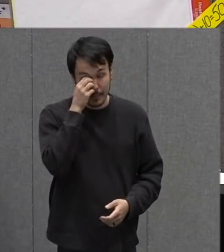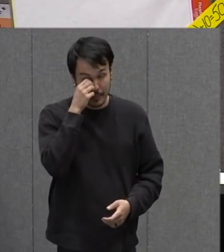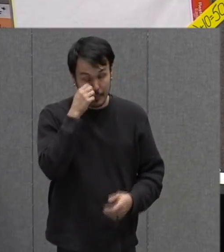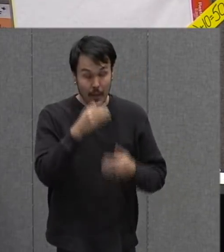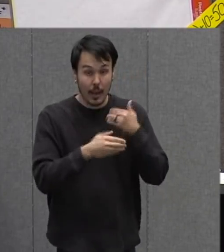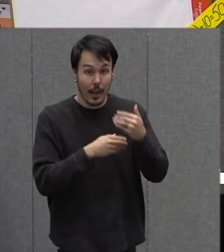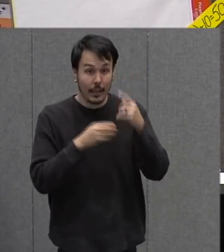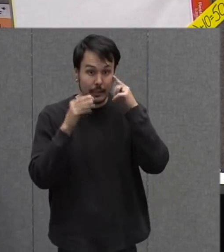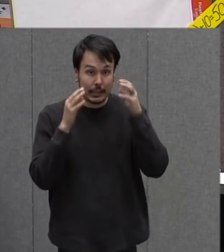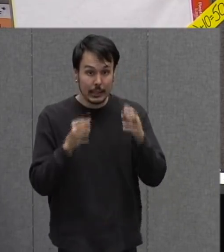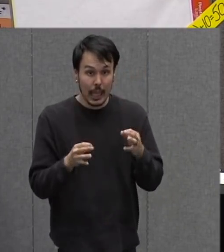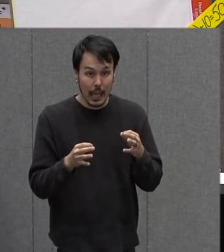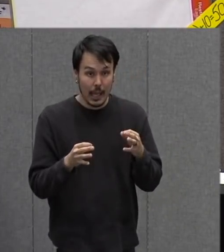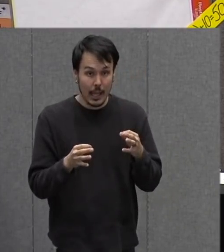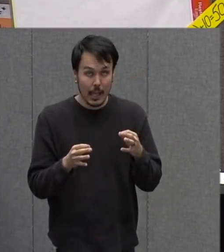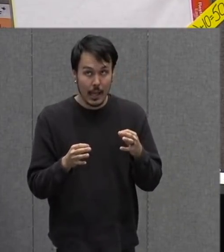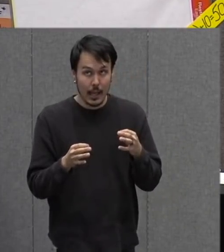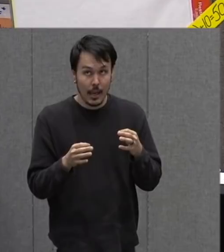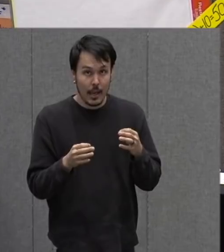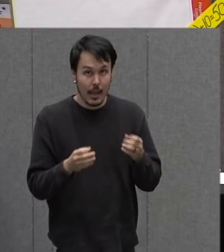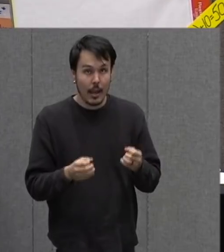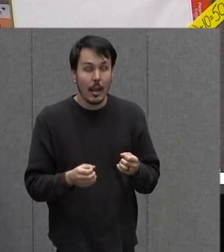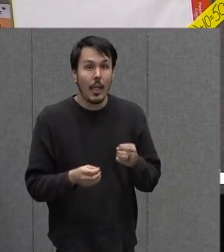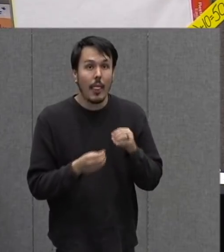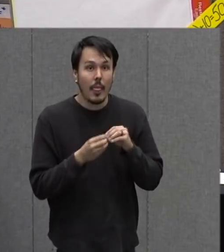decide the number